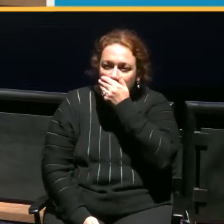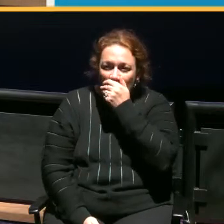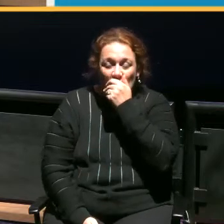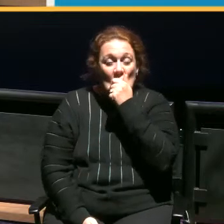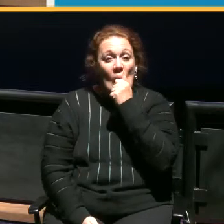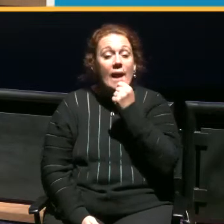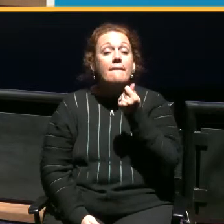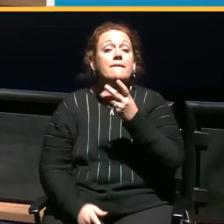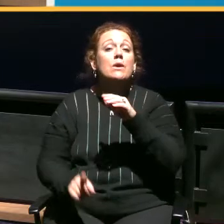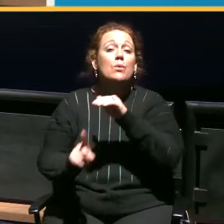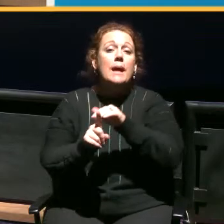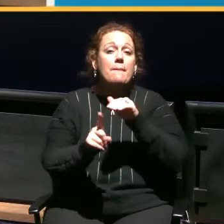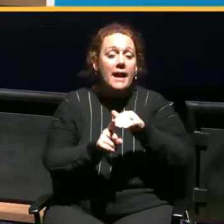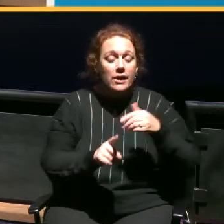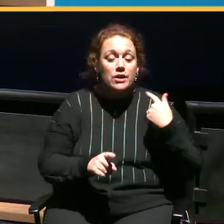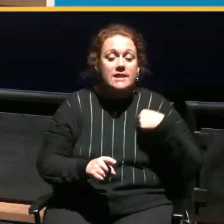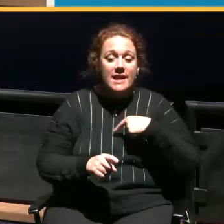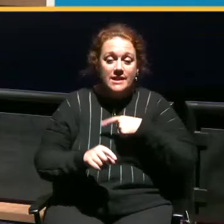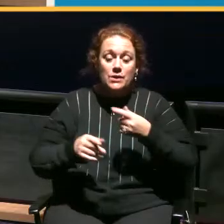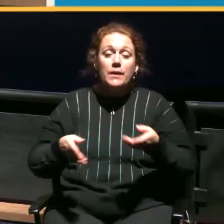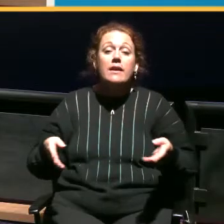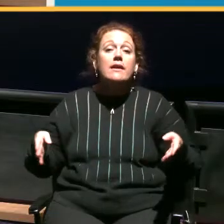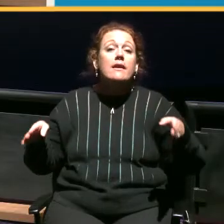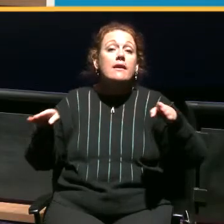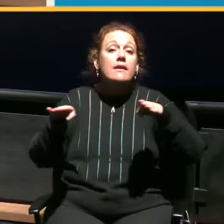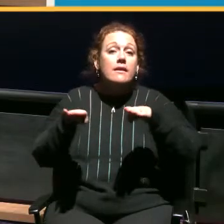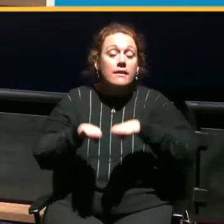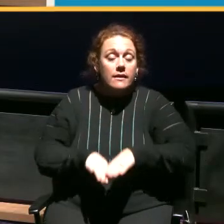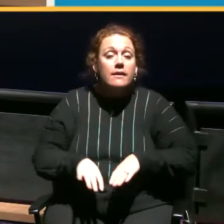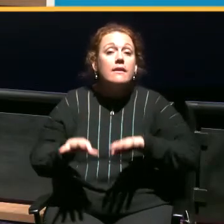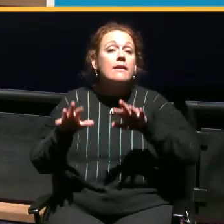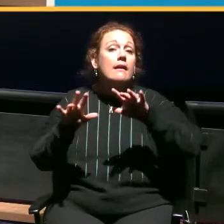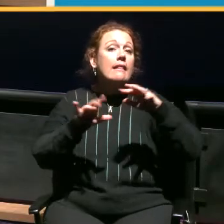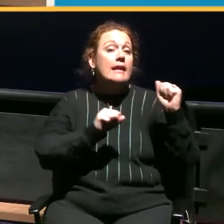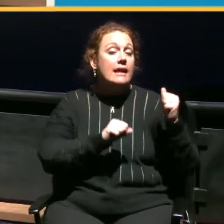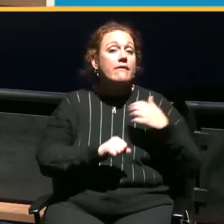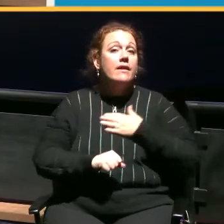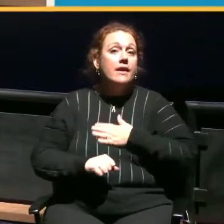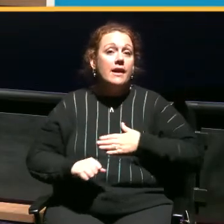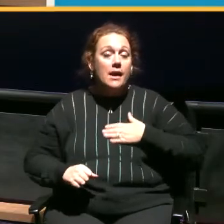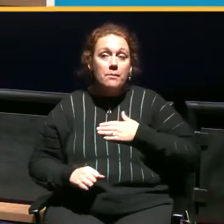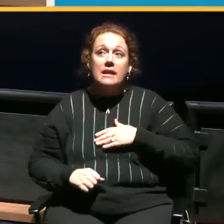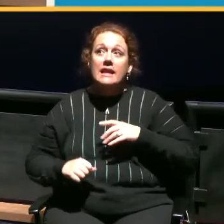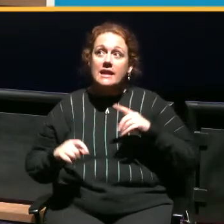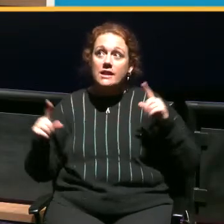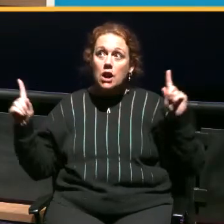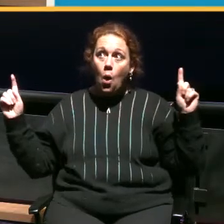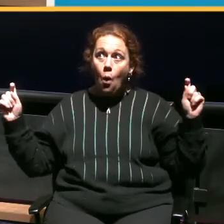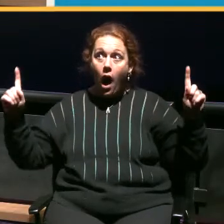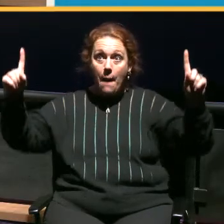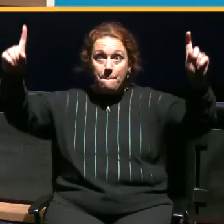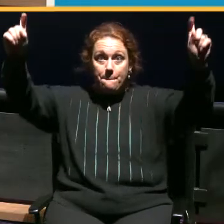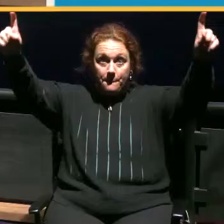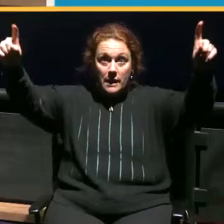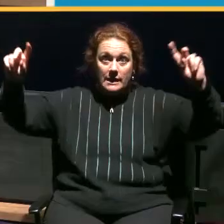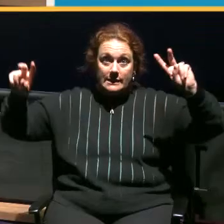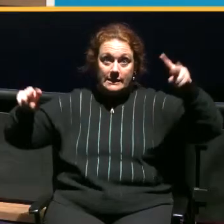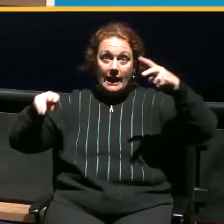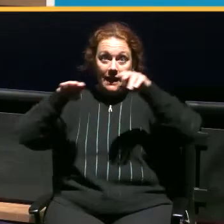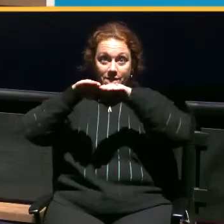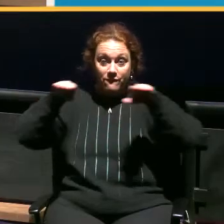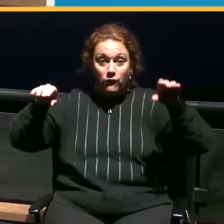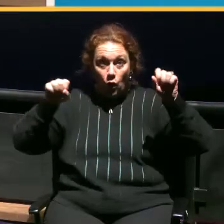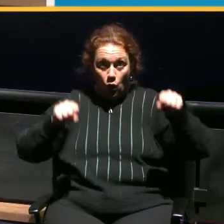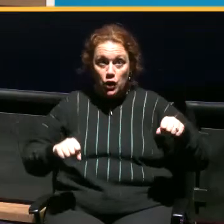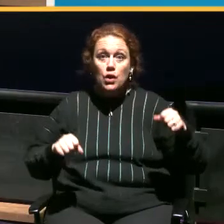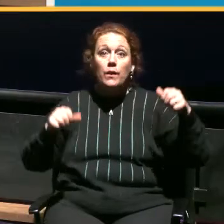Just a few reminders as we get ready to exit the room. Please exit and go up the stairs to the second floor, where you will be